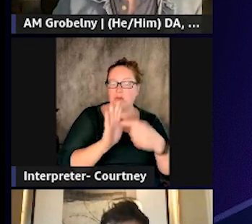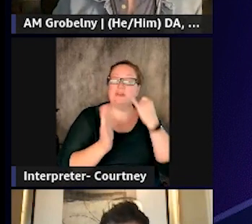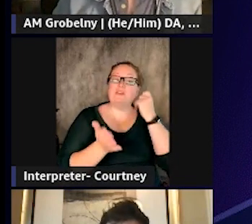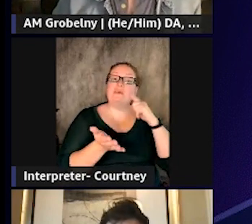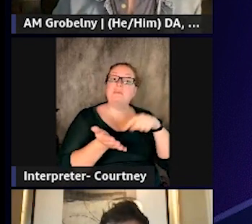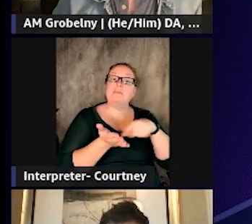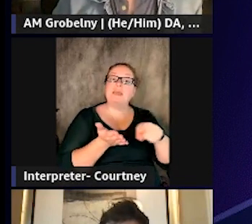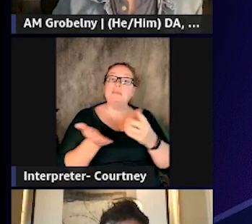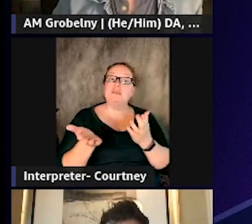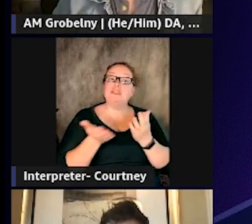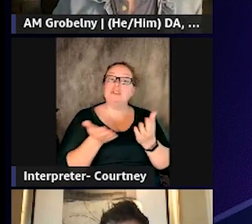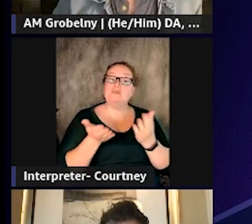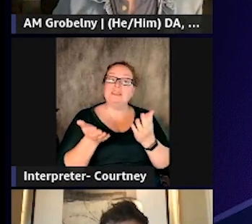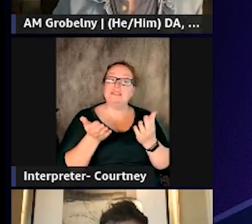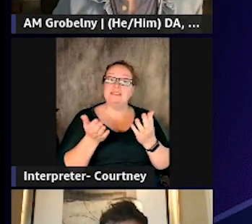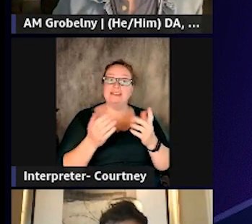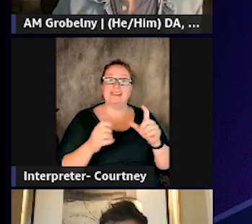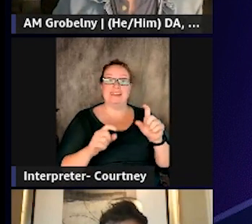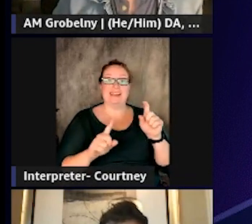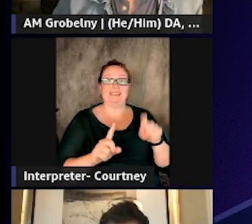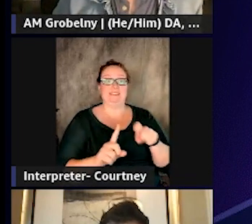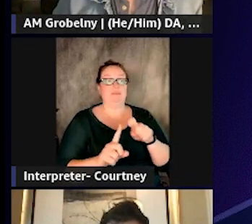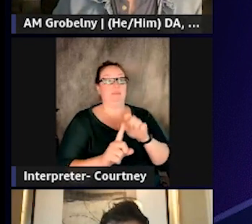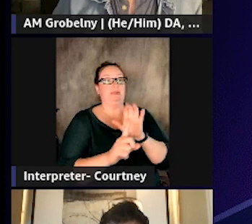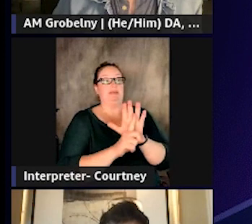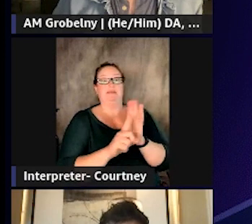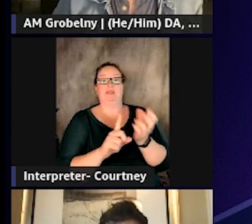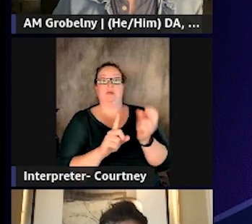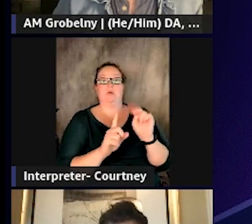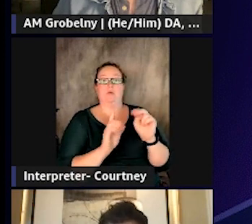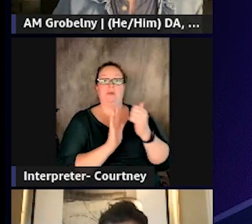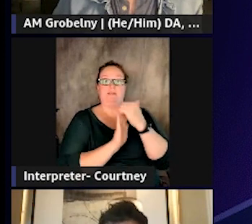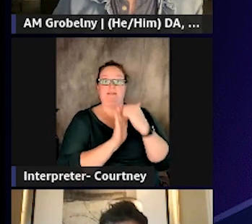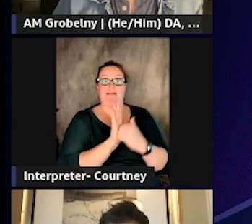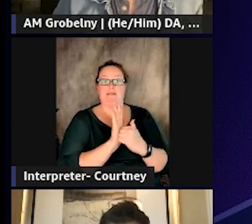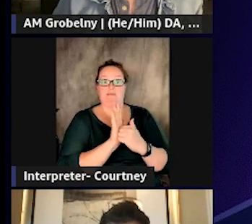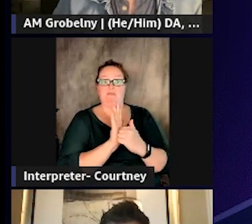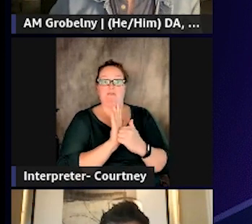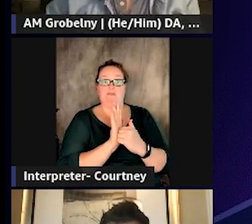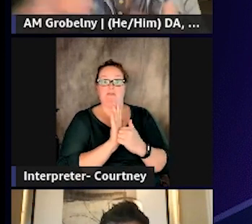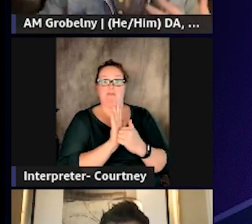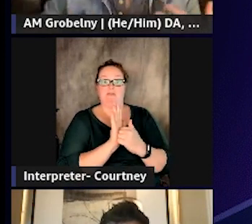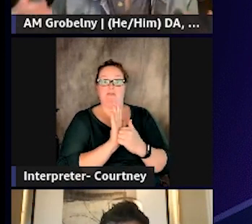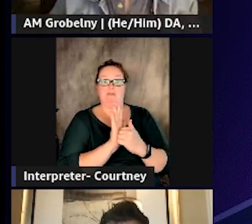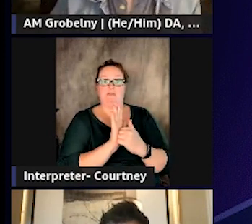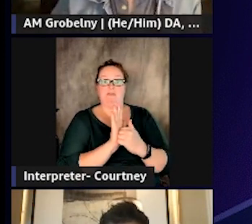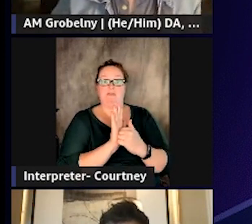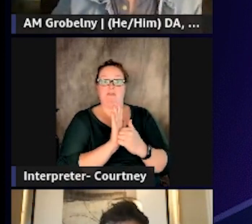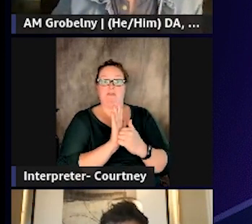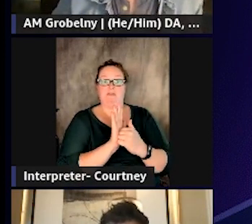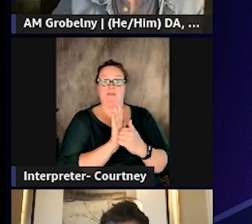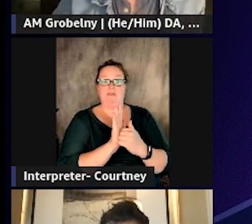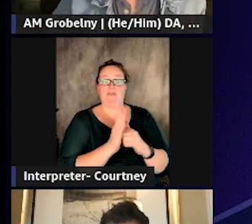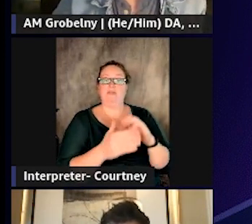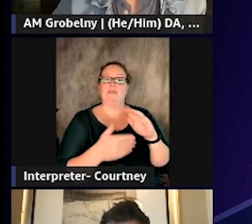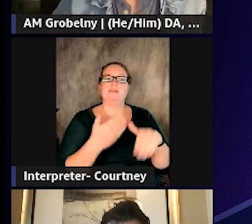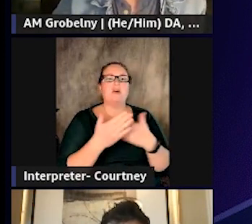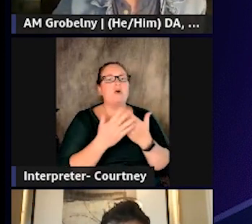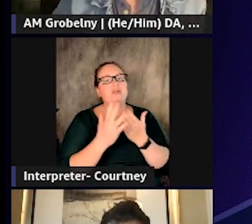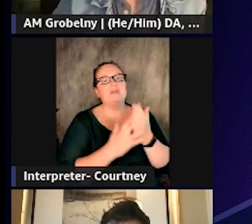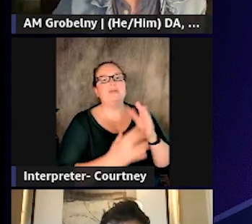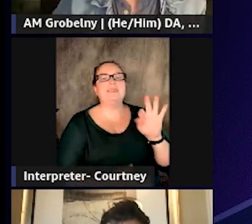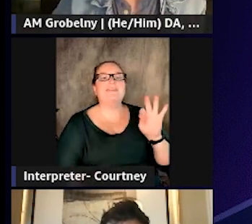it's got to be in its own account that's been, all through the fintech kind of